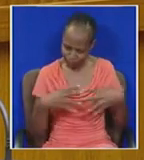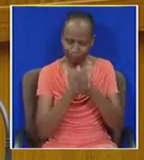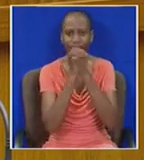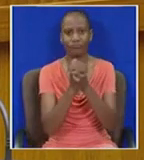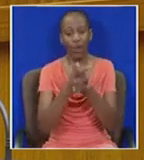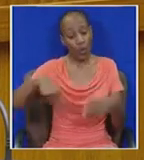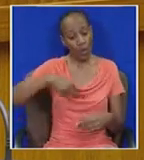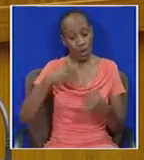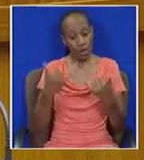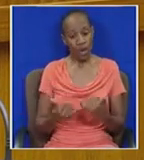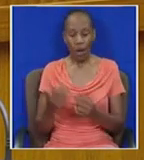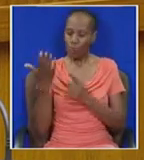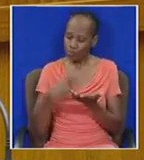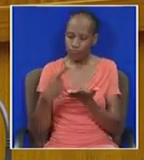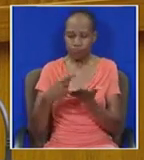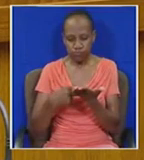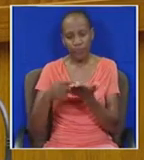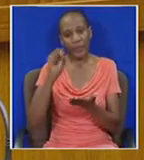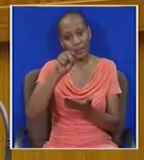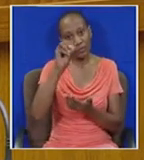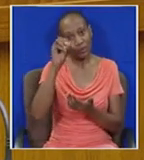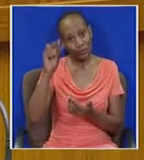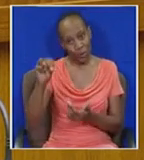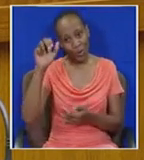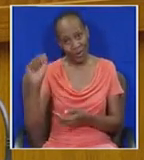to debate the historic State of the Nation address